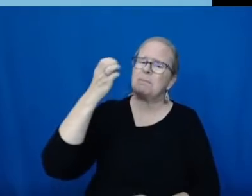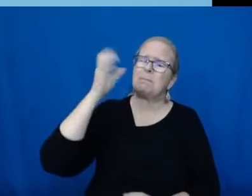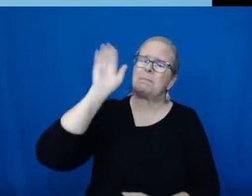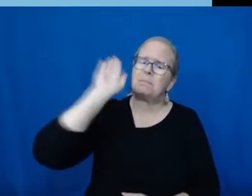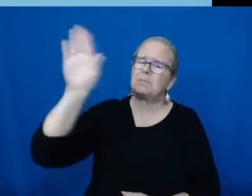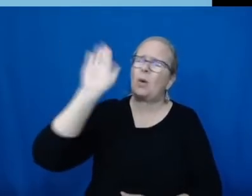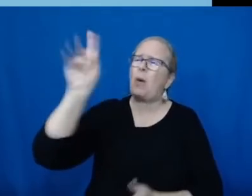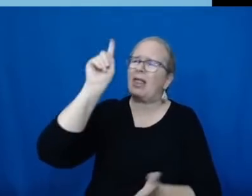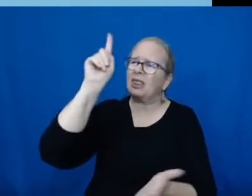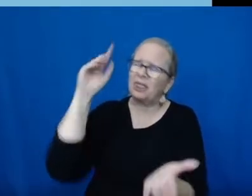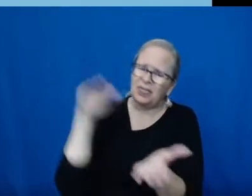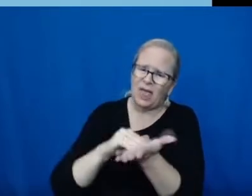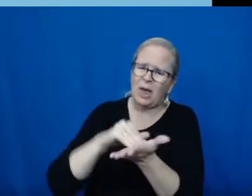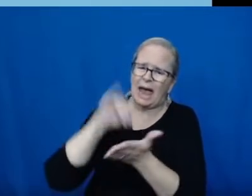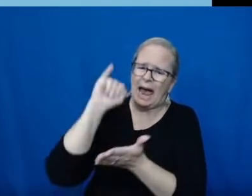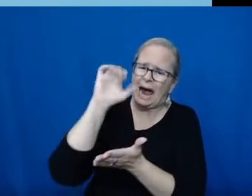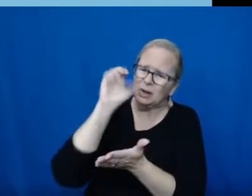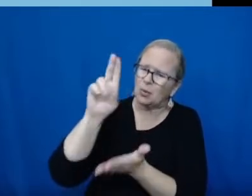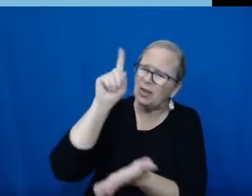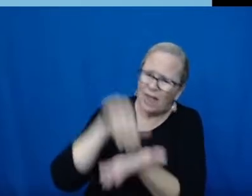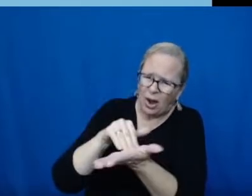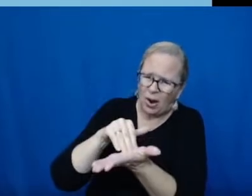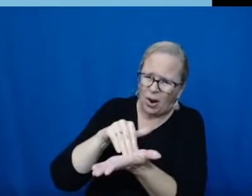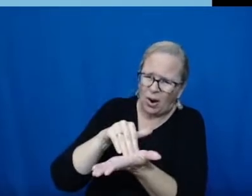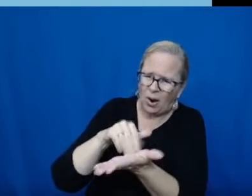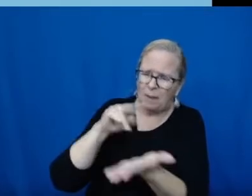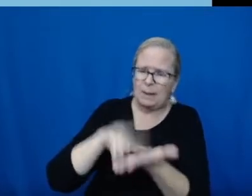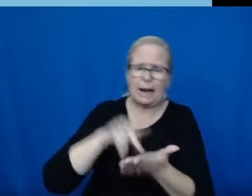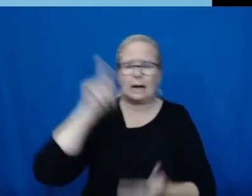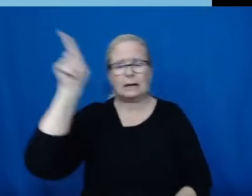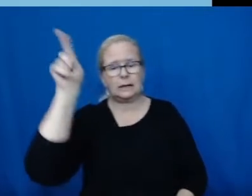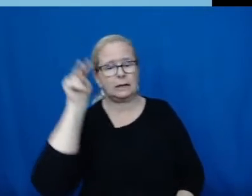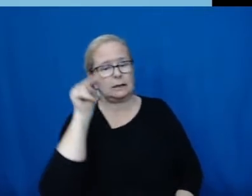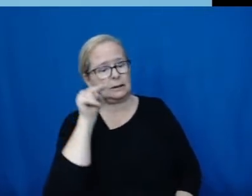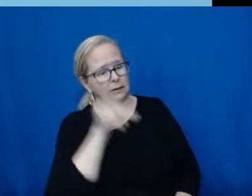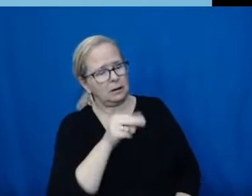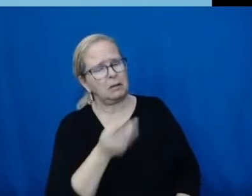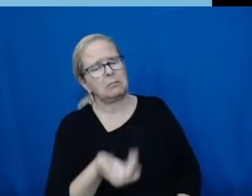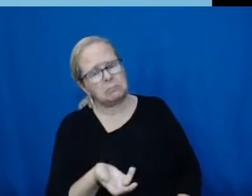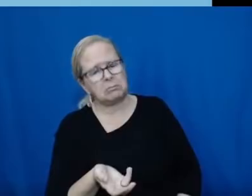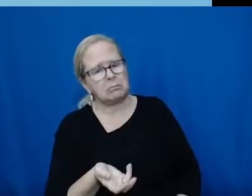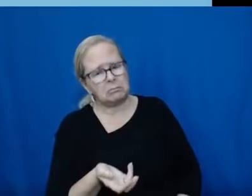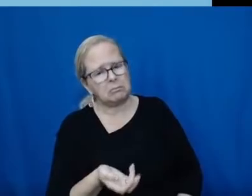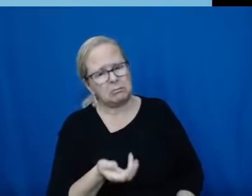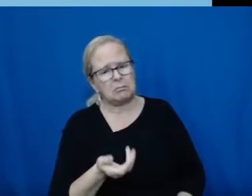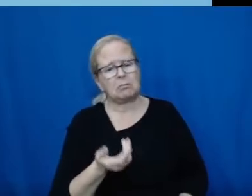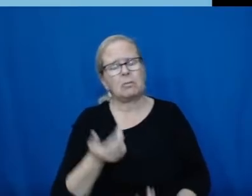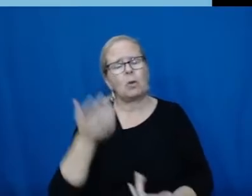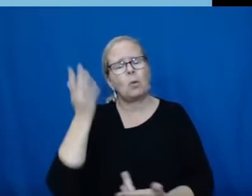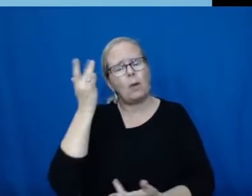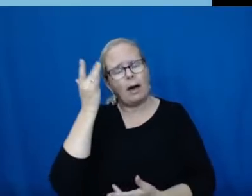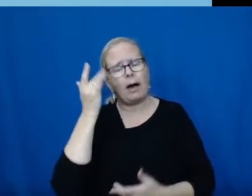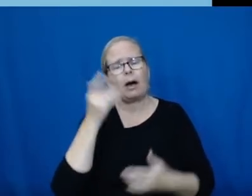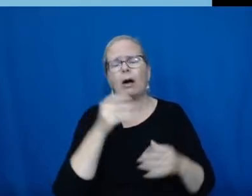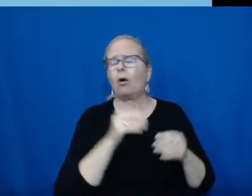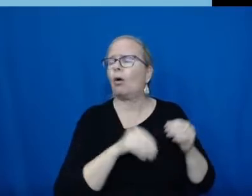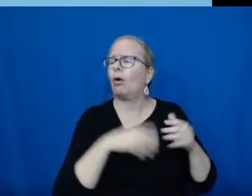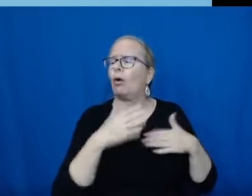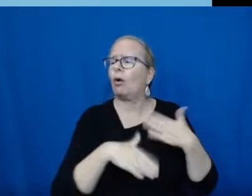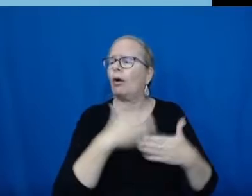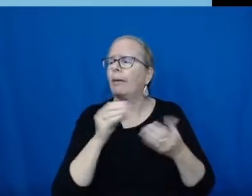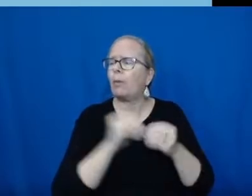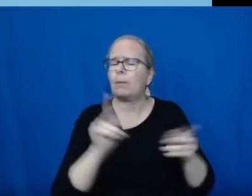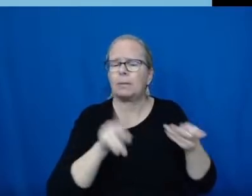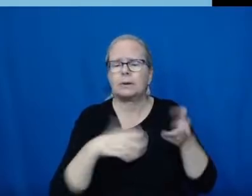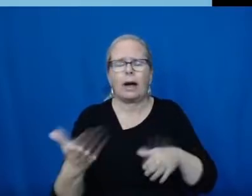more people. And yeah, that's not what is happening in Nova Scotia, for